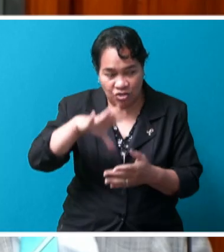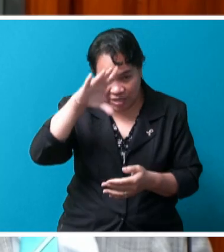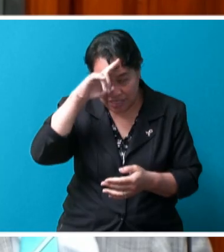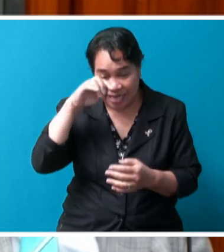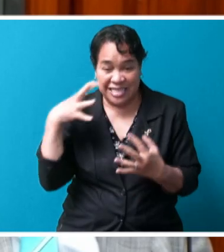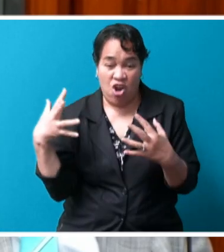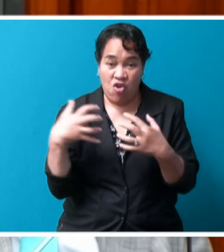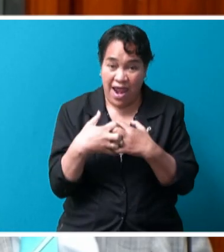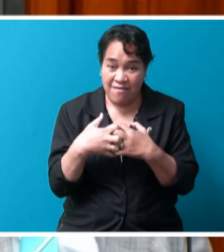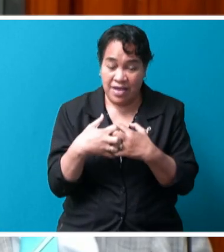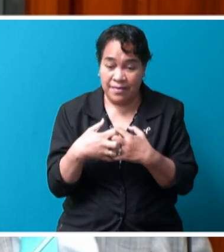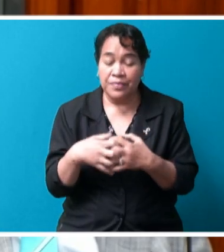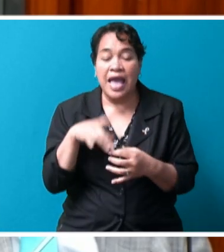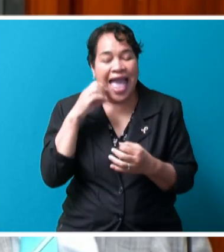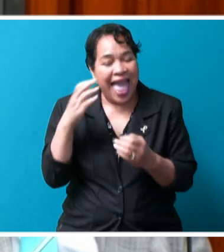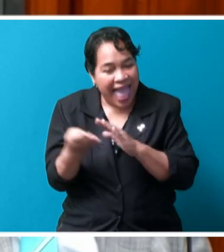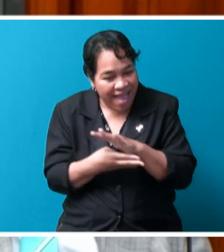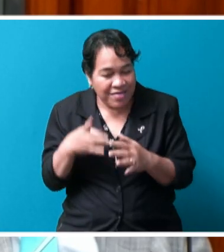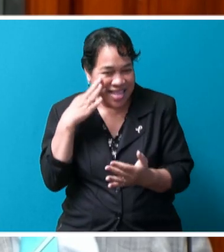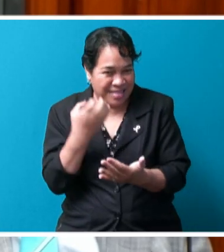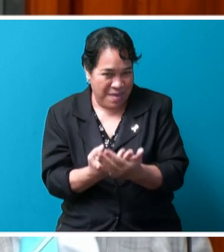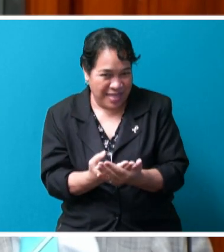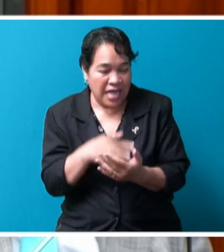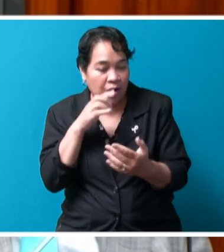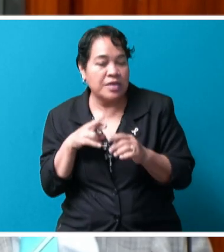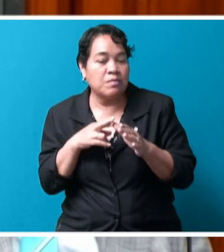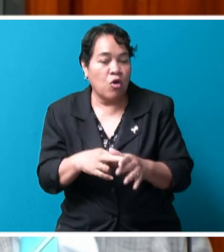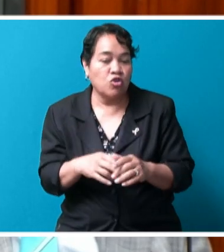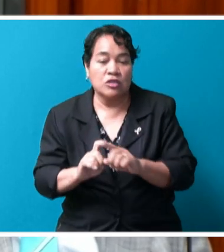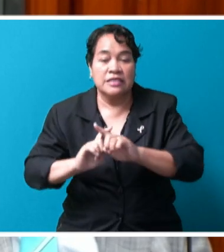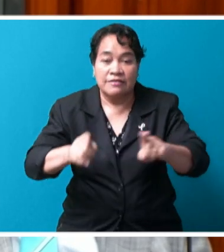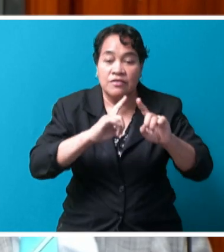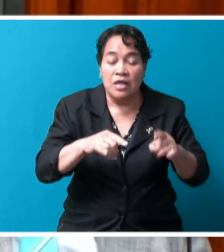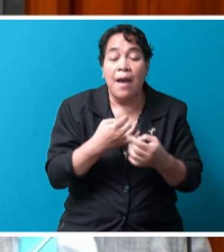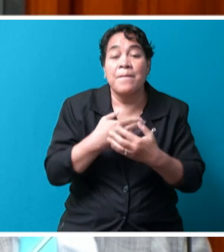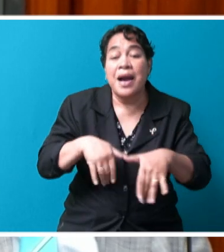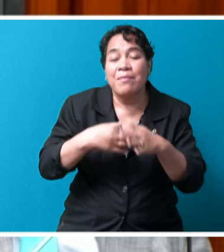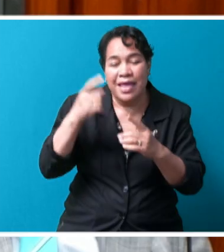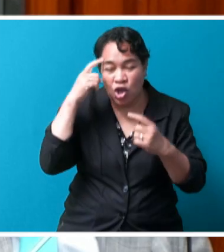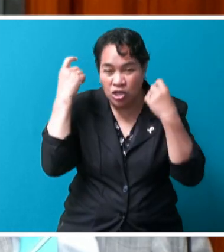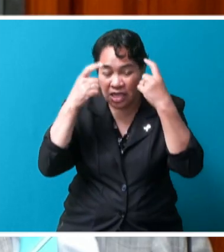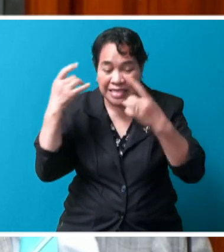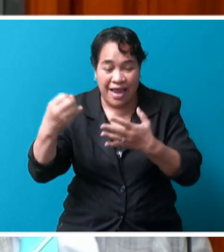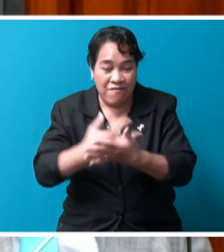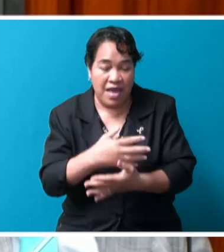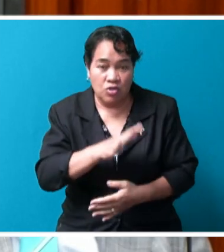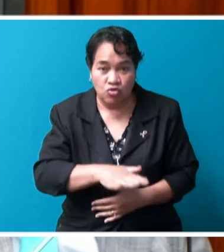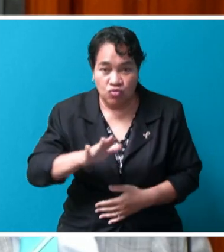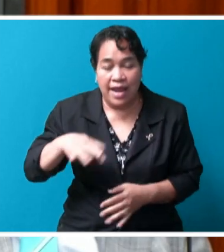relevant, evidence-based, and responsive to emerging public health concerns affecting children